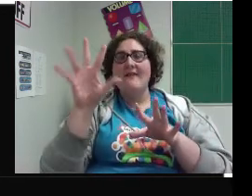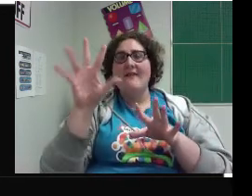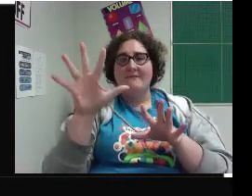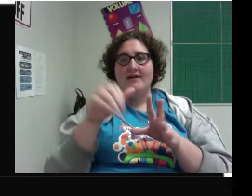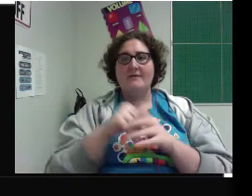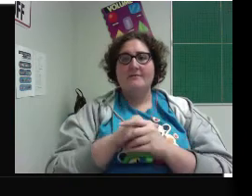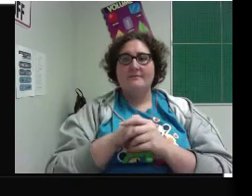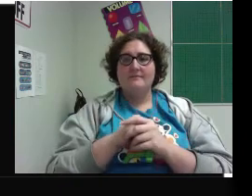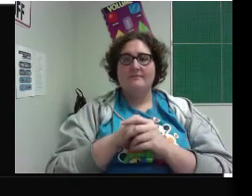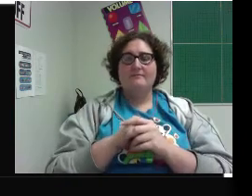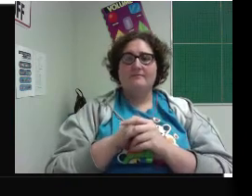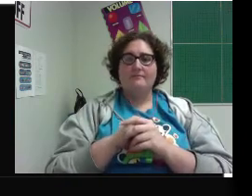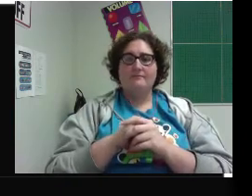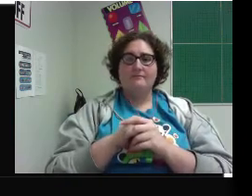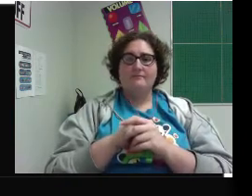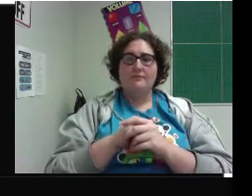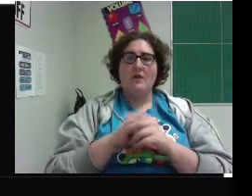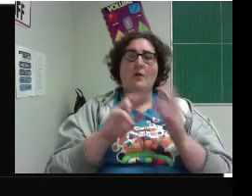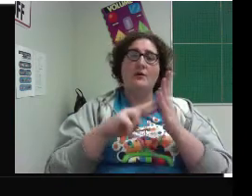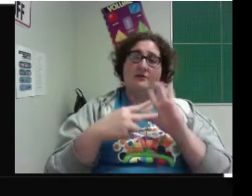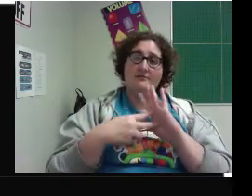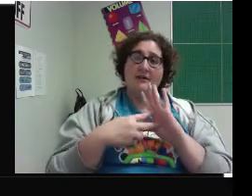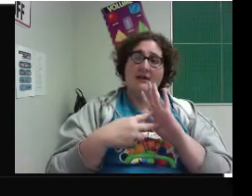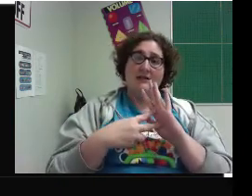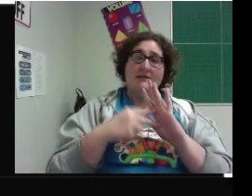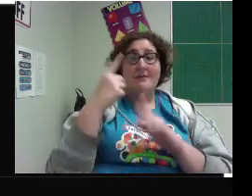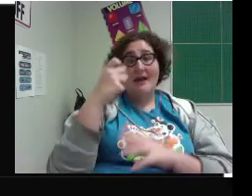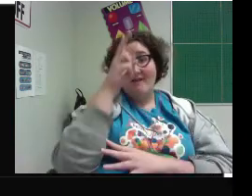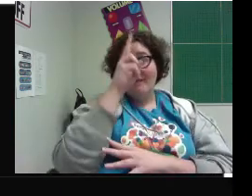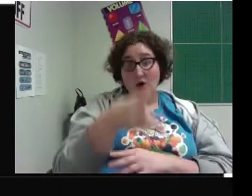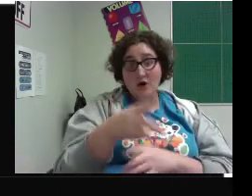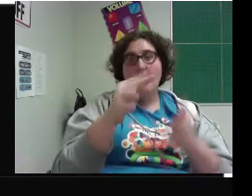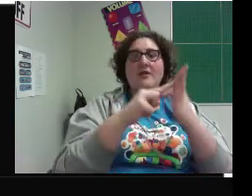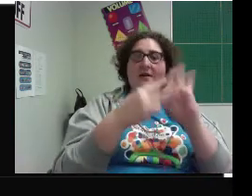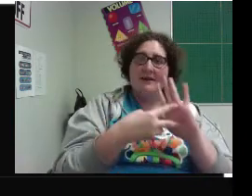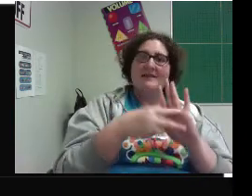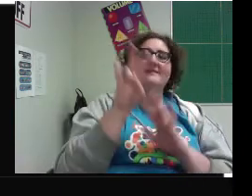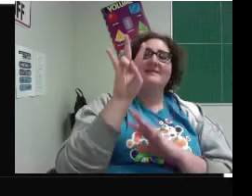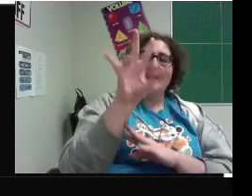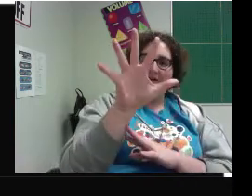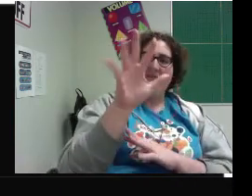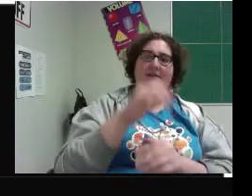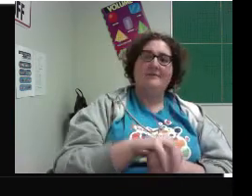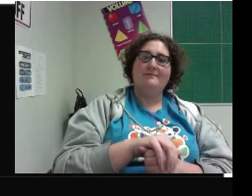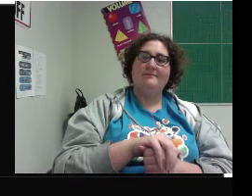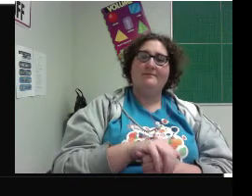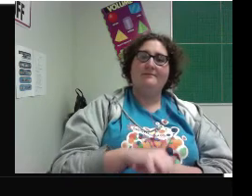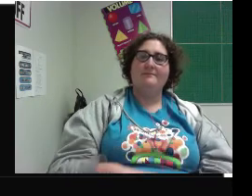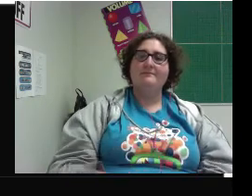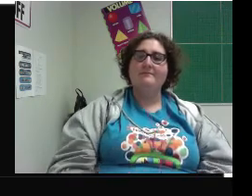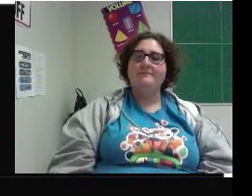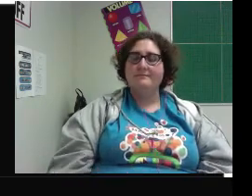175. And that means angle 1 by vertical angles is also 75.